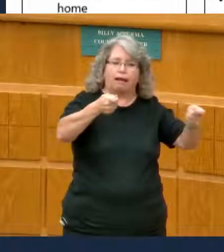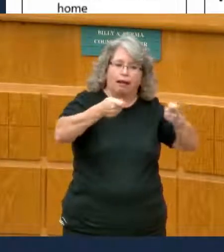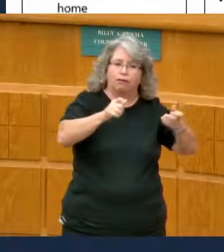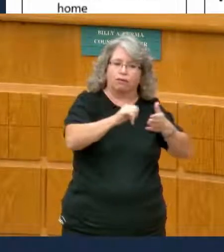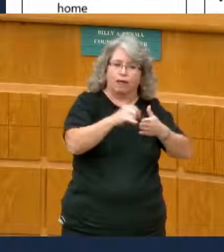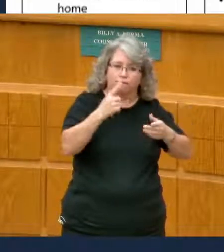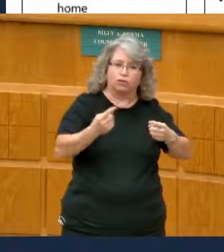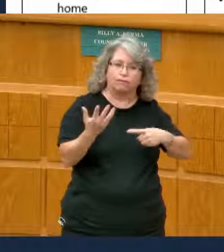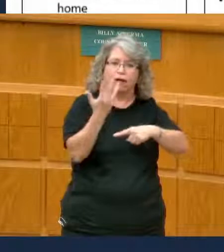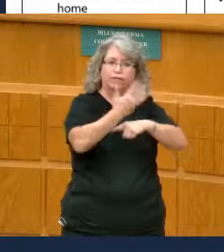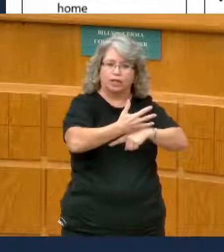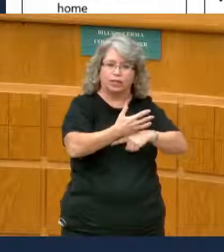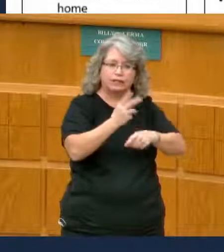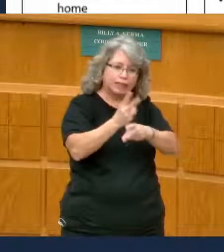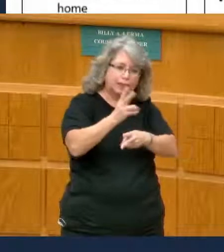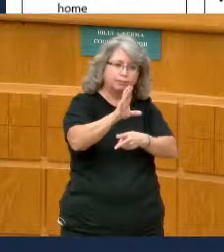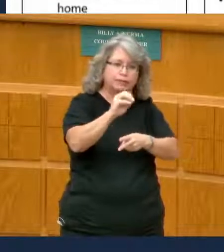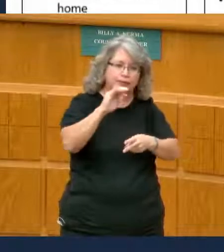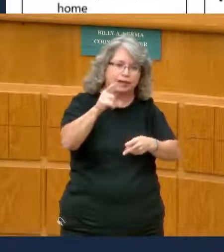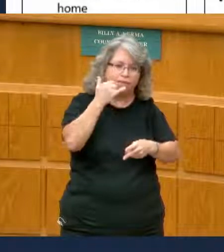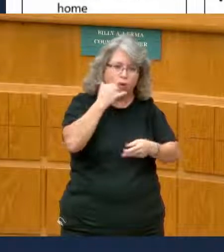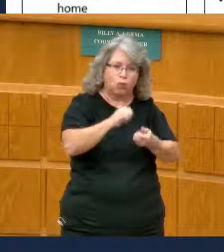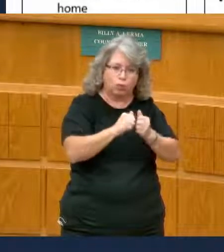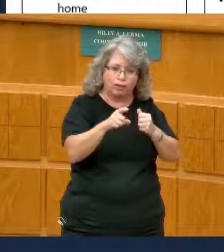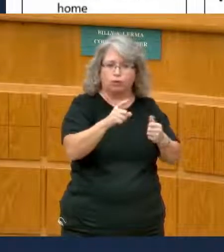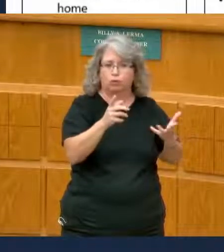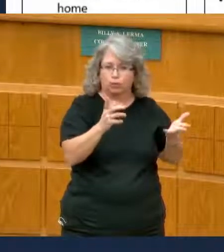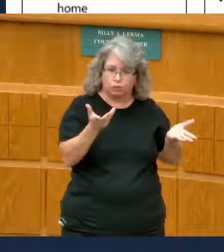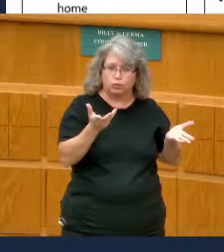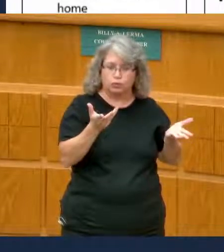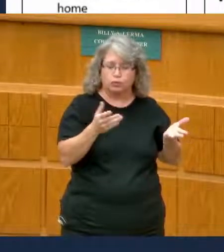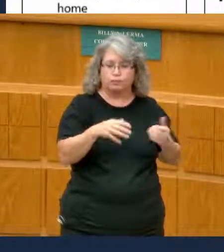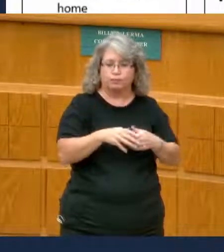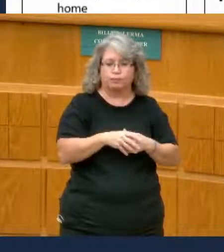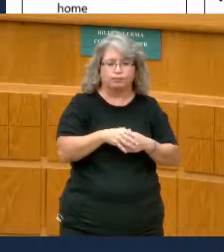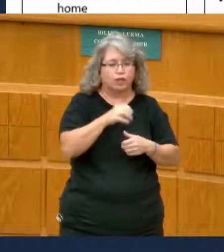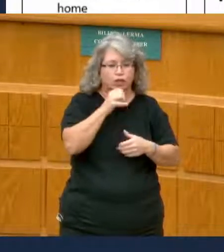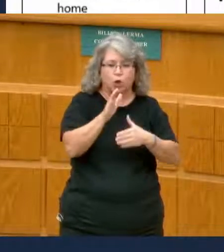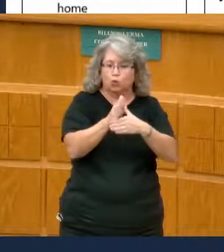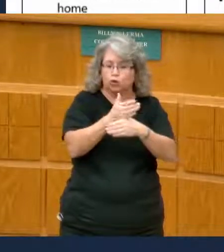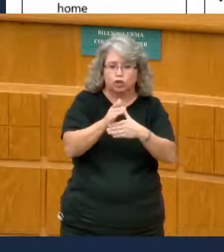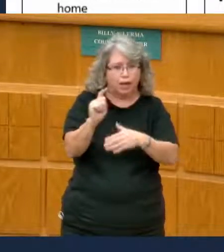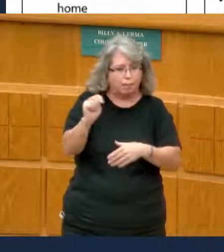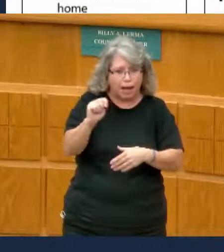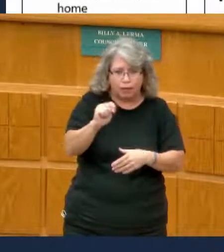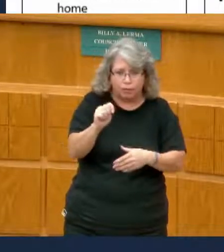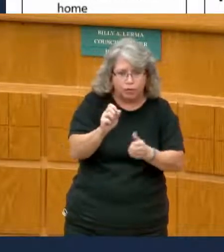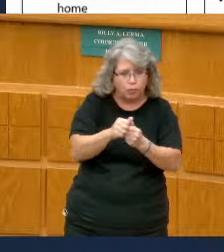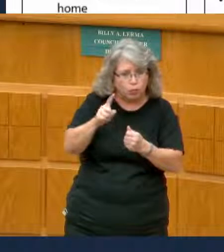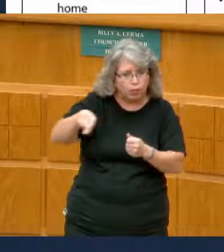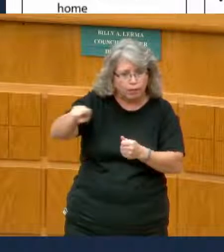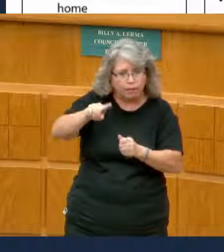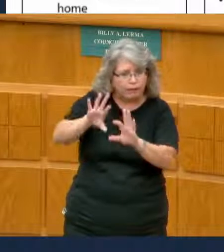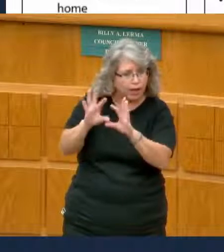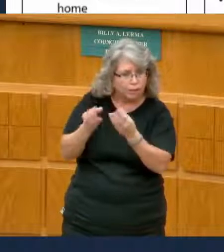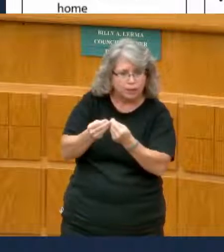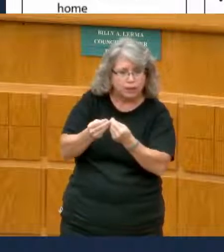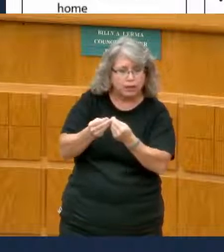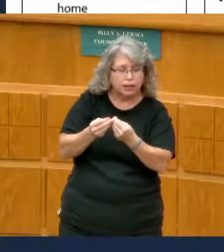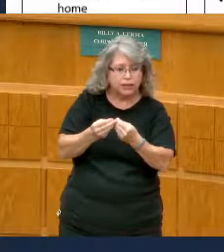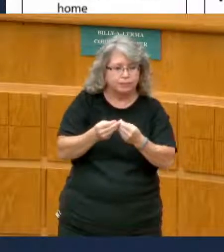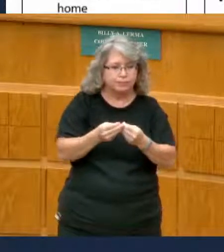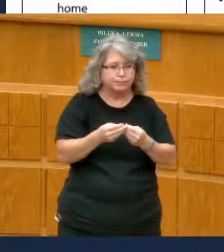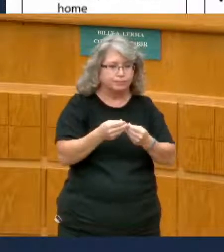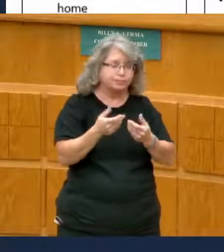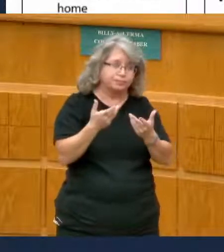days. You have your cell phones with you, so you should be fine. You should not share a bathroom if at all possible. You should have your own bathroom. So we like